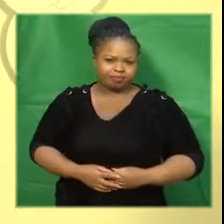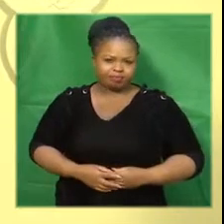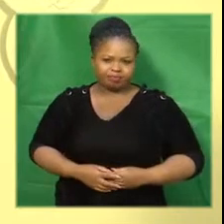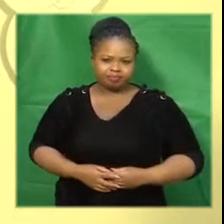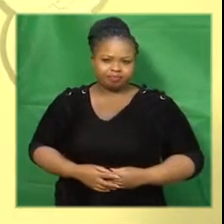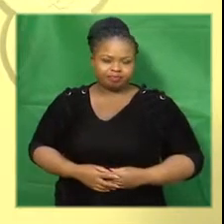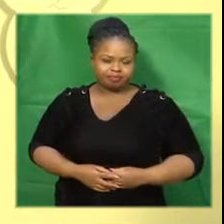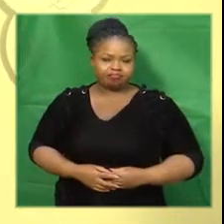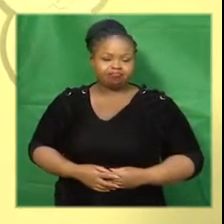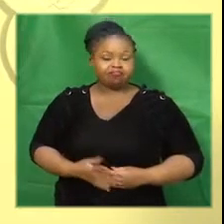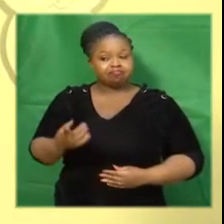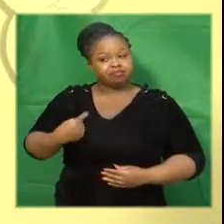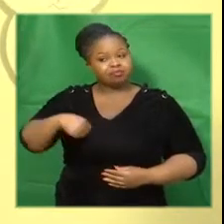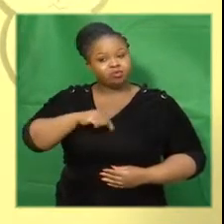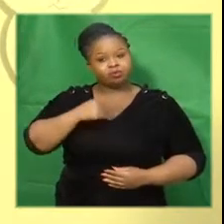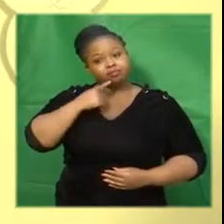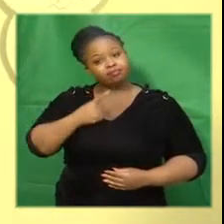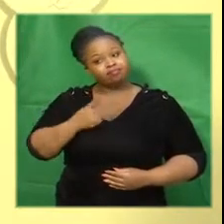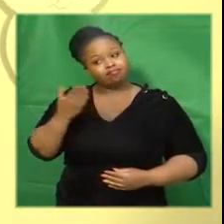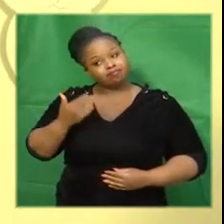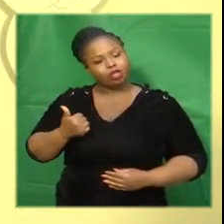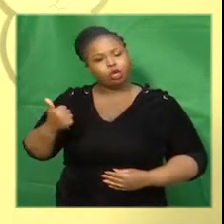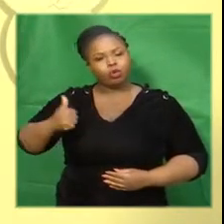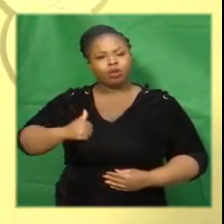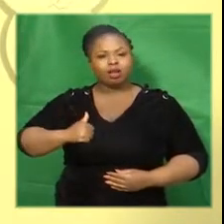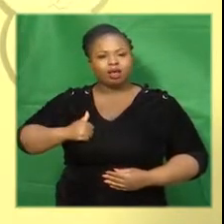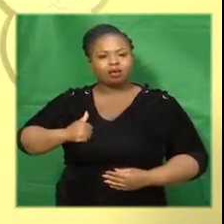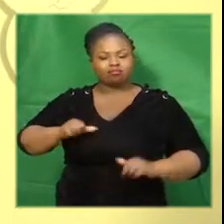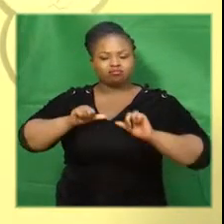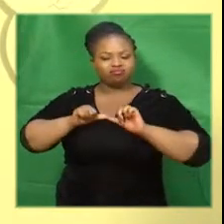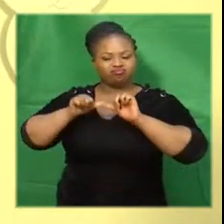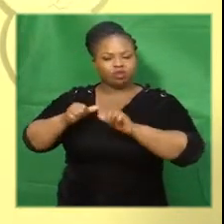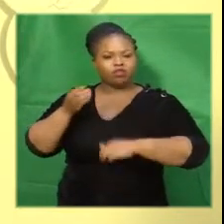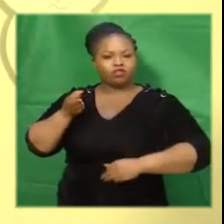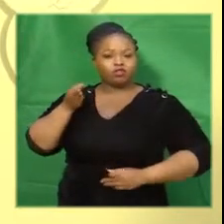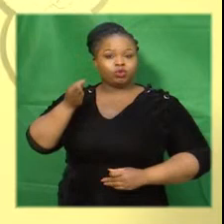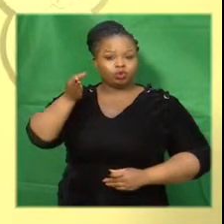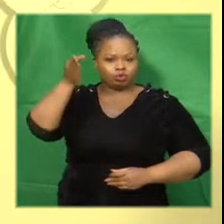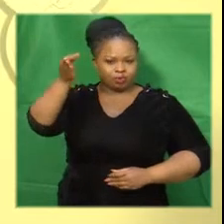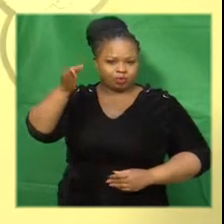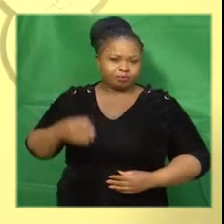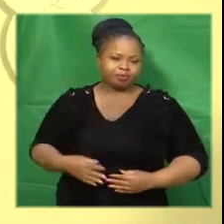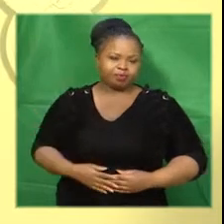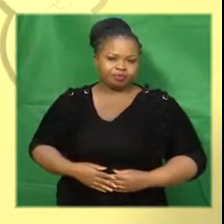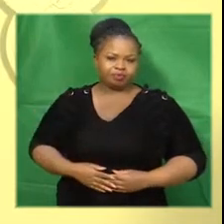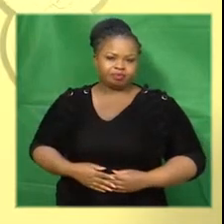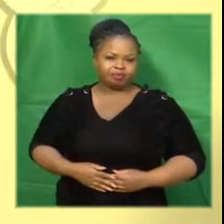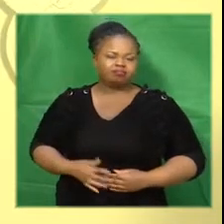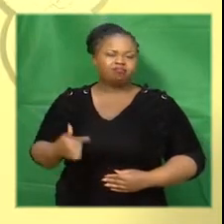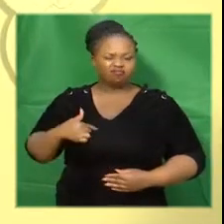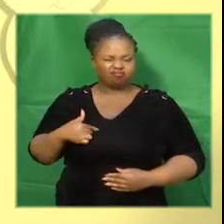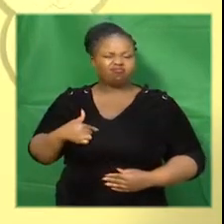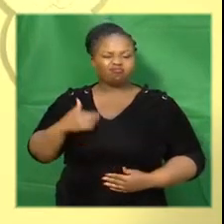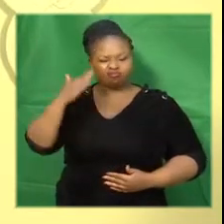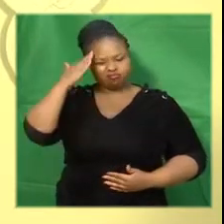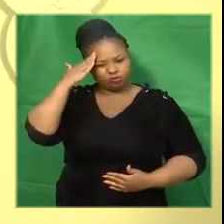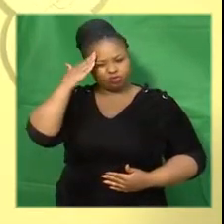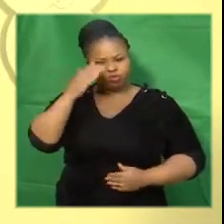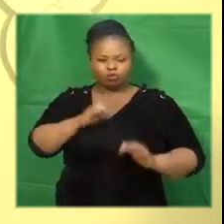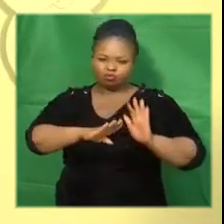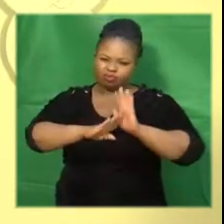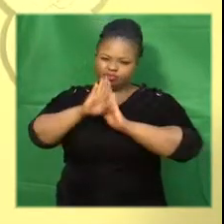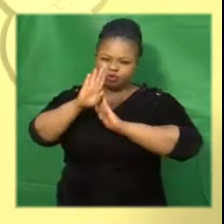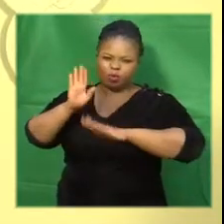And we wish him well in his endeavors, and I'm sure that he will continue to